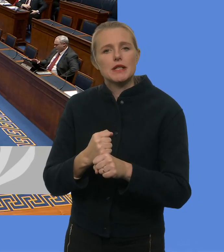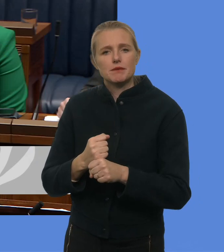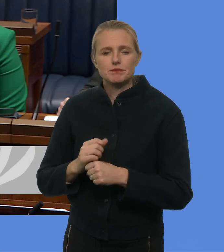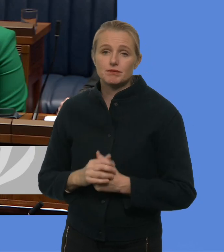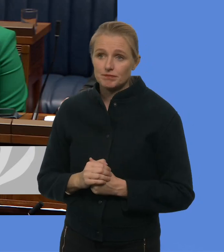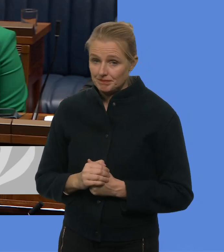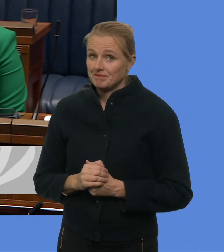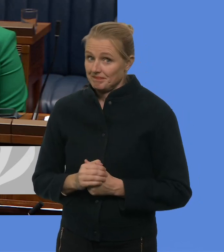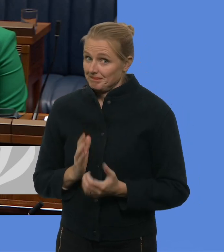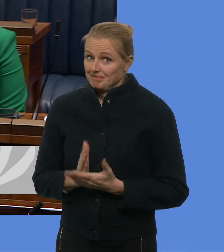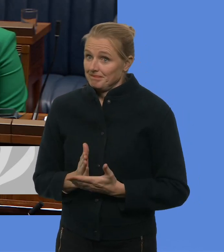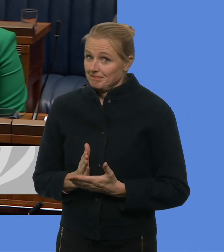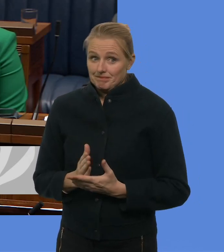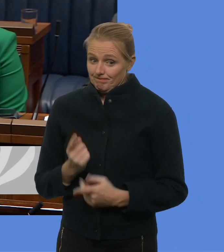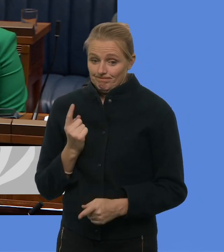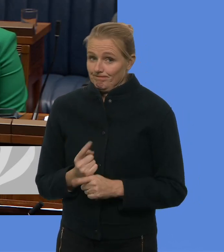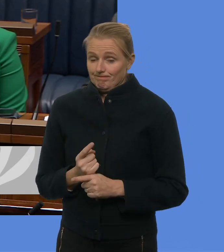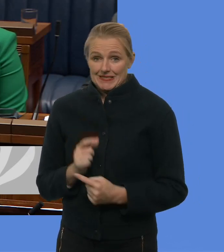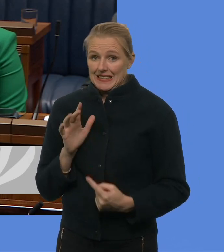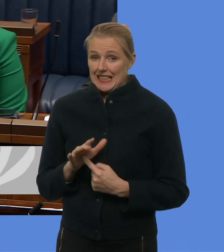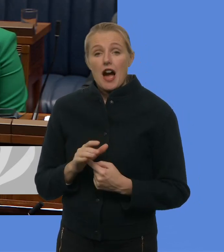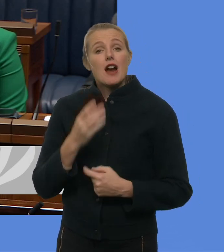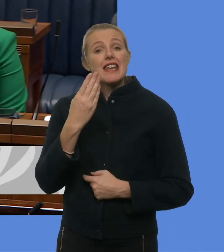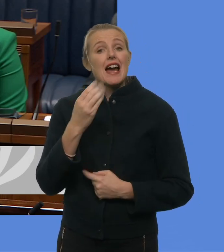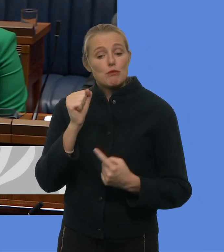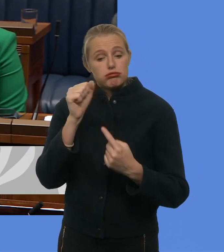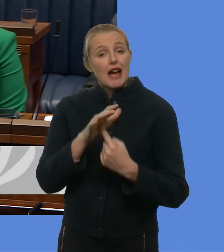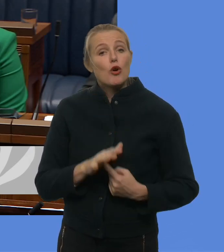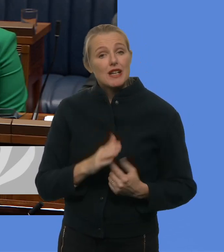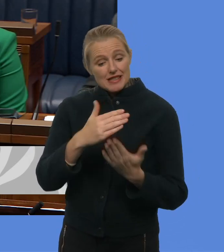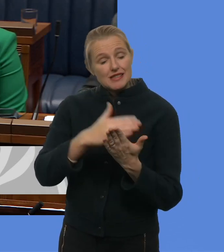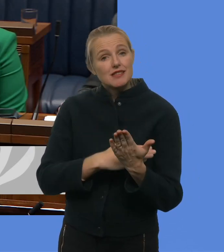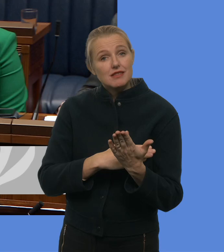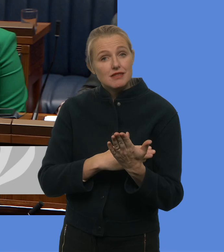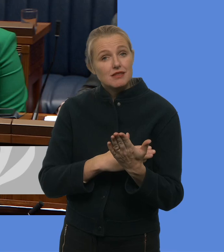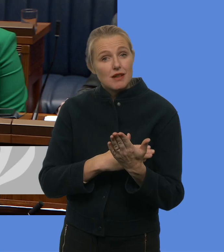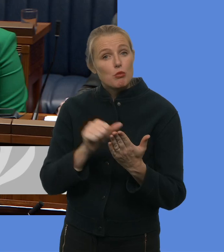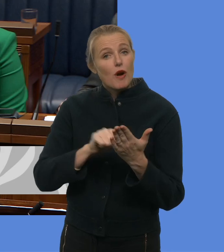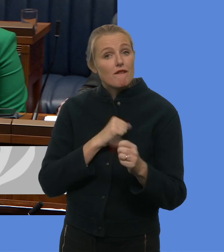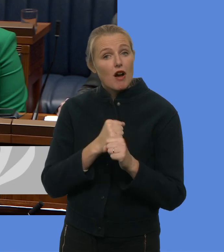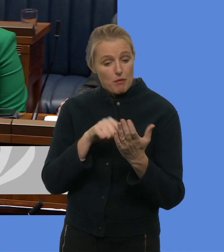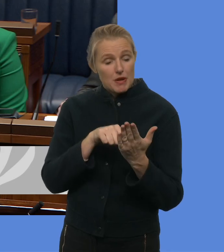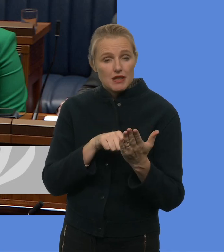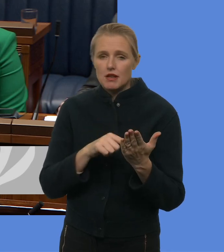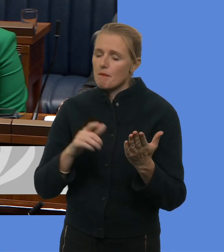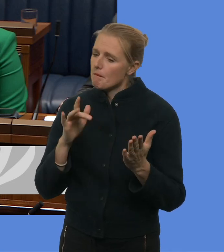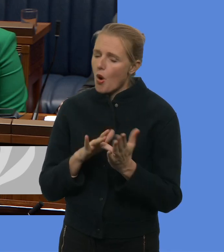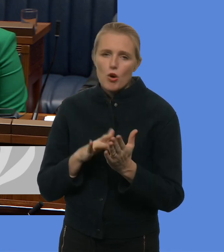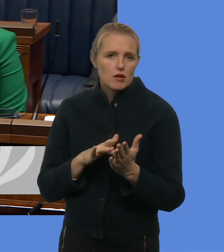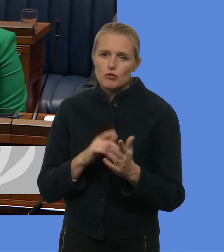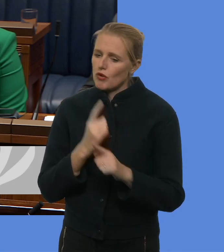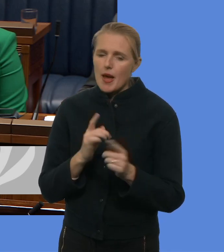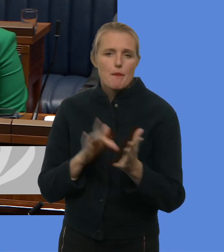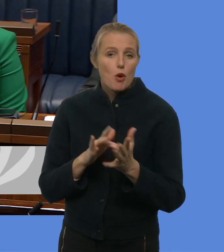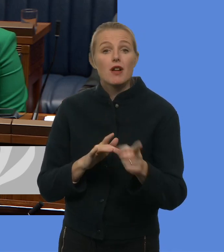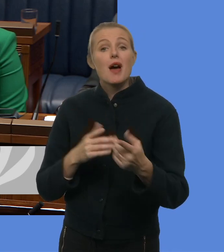be absolutely key to delivering against the 9 priorities I set out, which will be brought forward. Very positive response in the public consultation